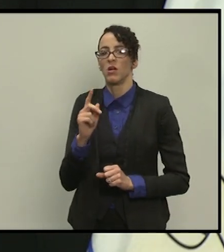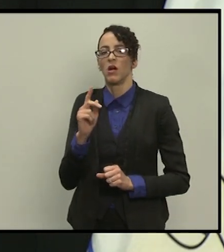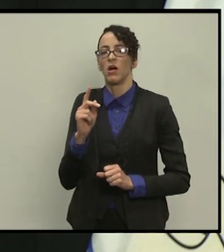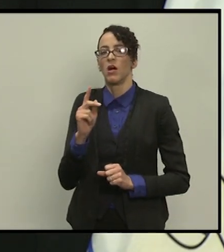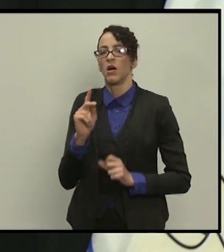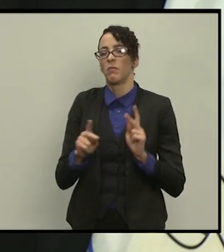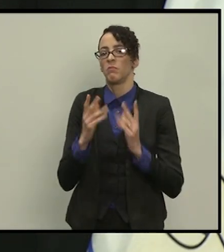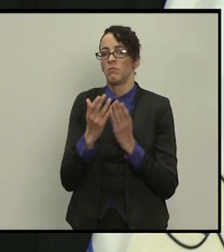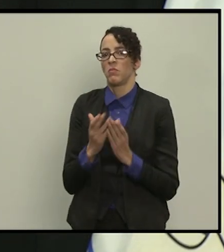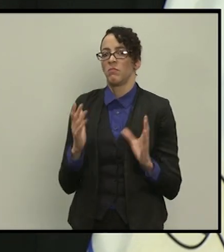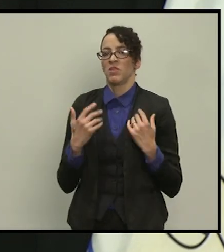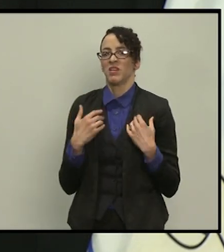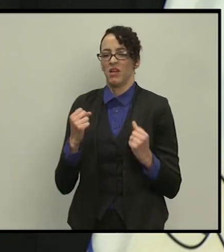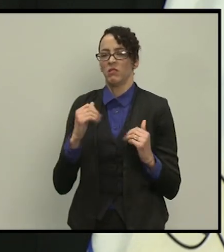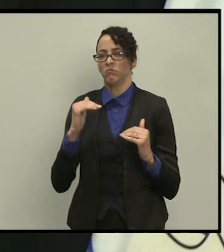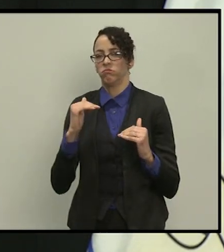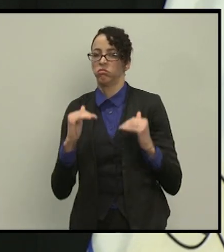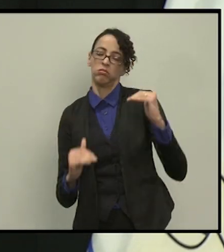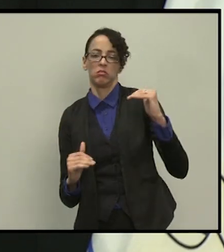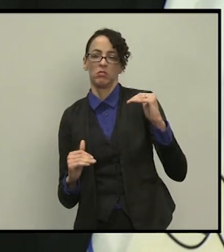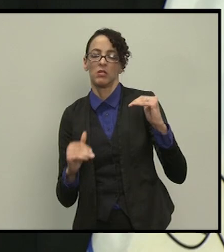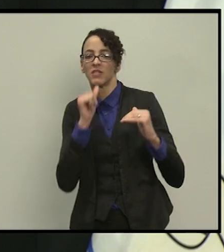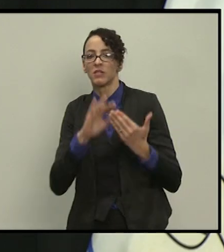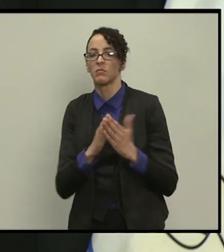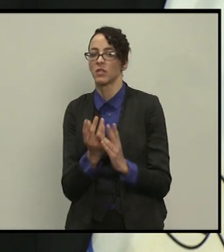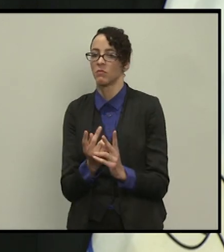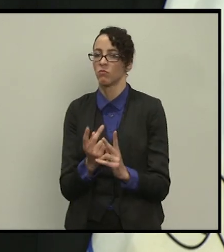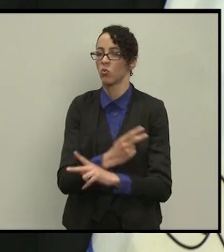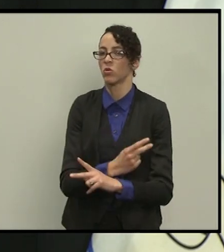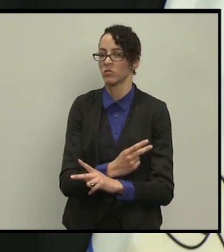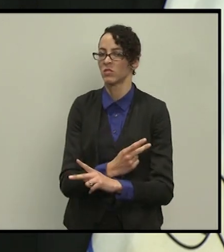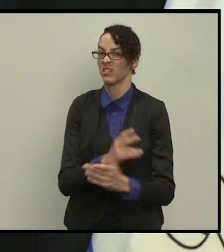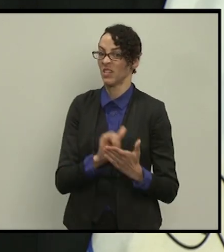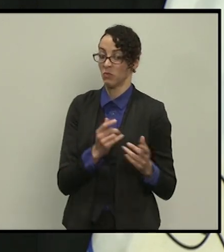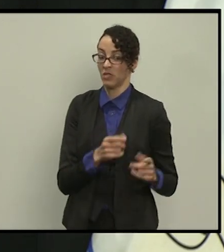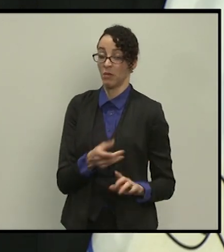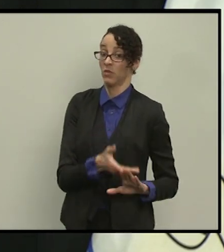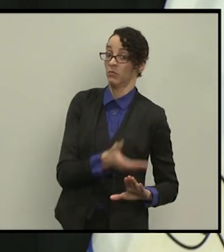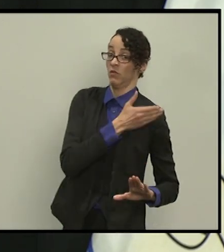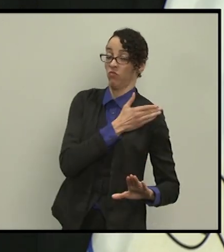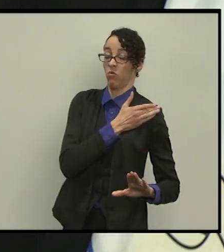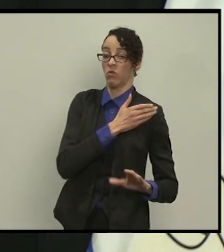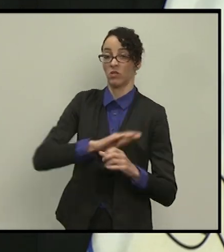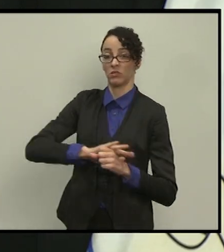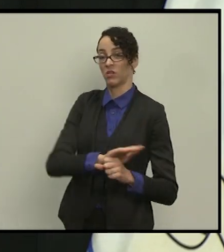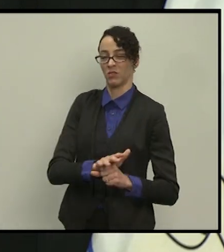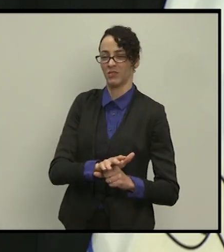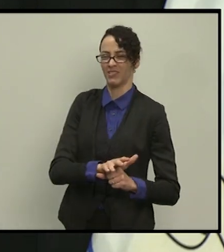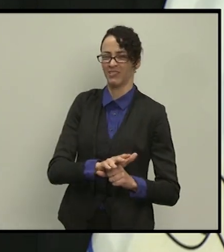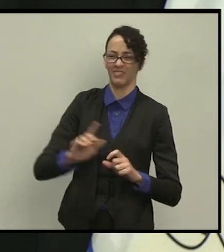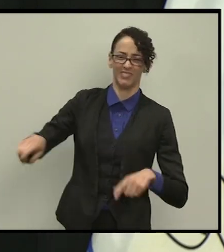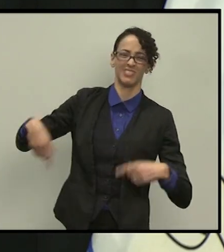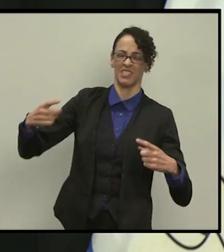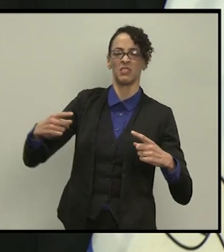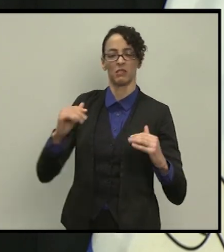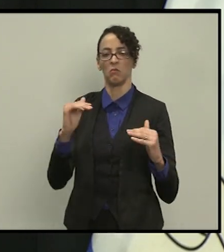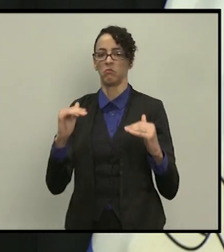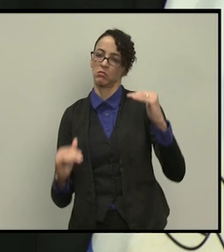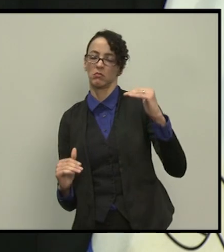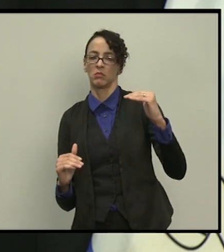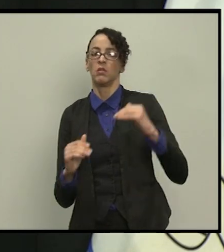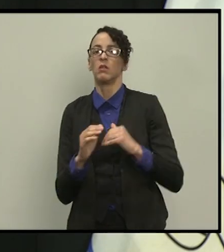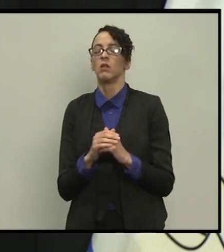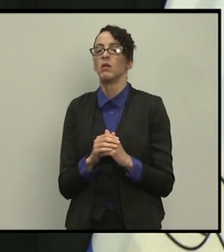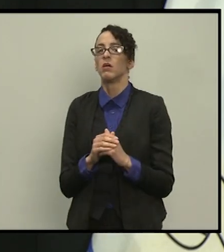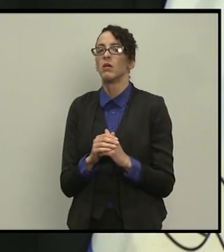struggled to address long before the coronavirus appeared. to also make the connection that these